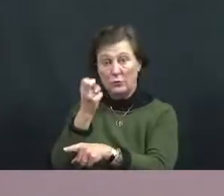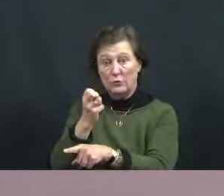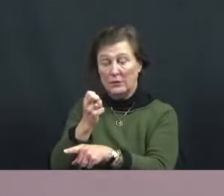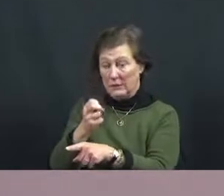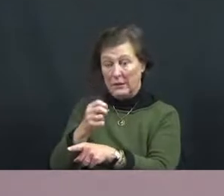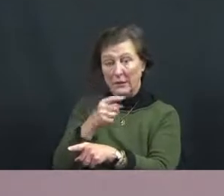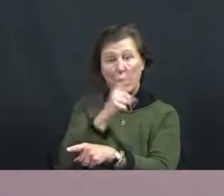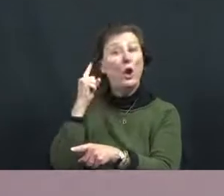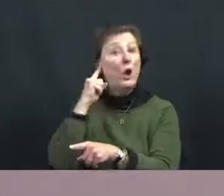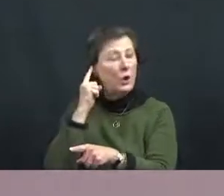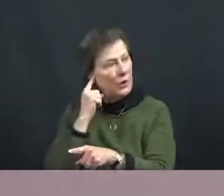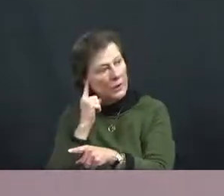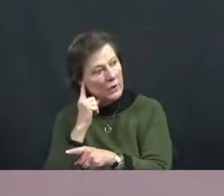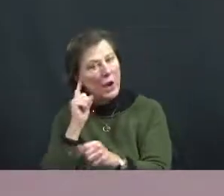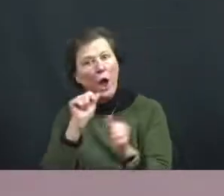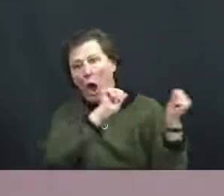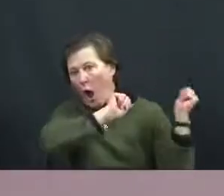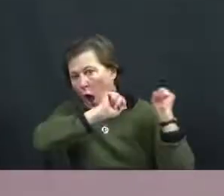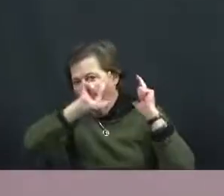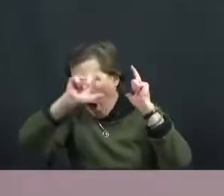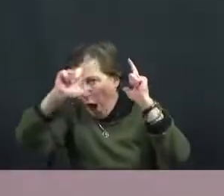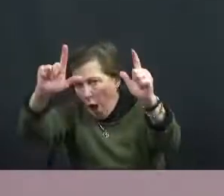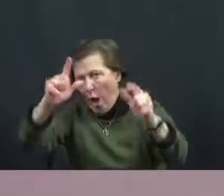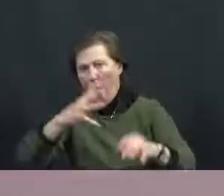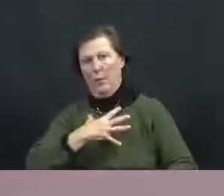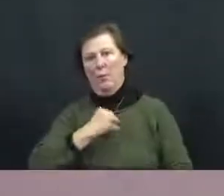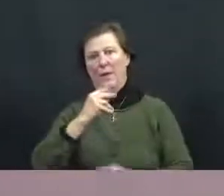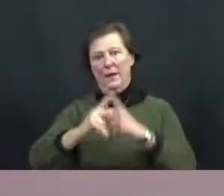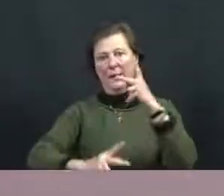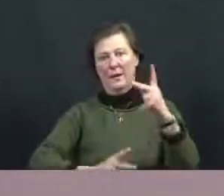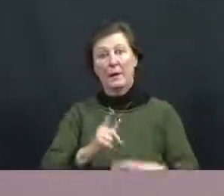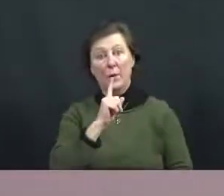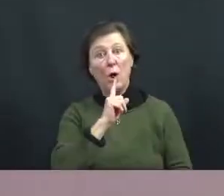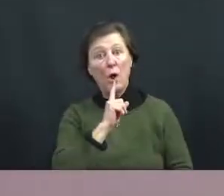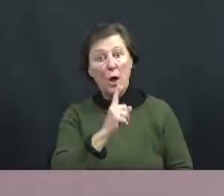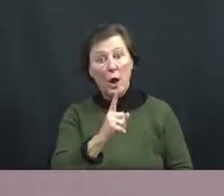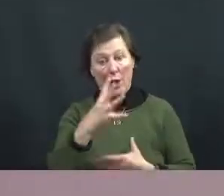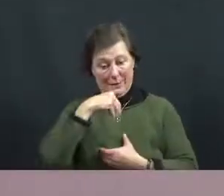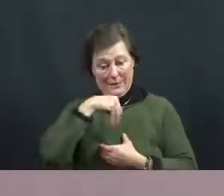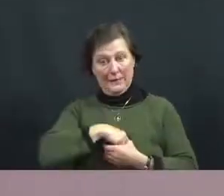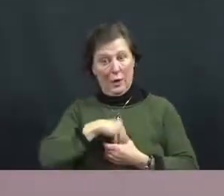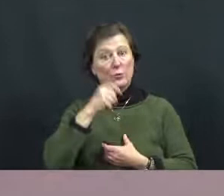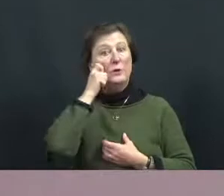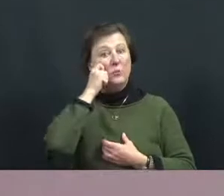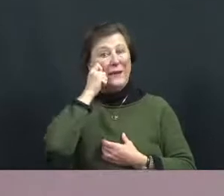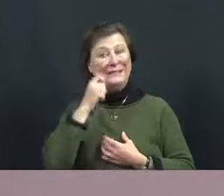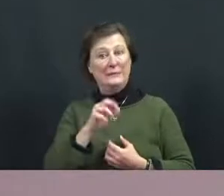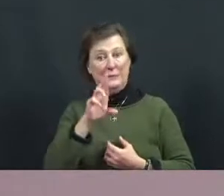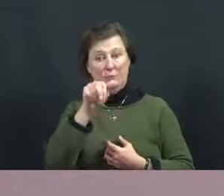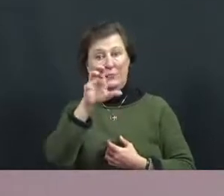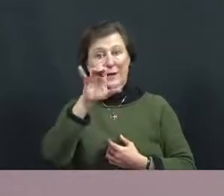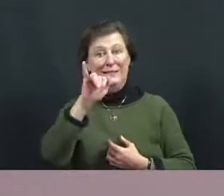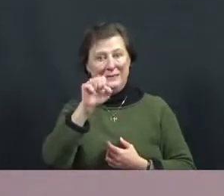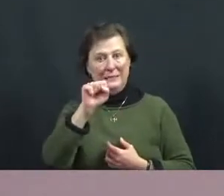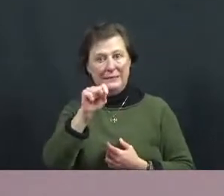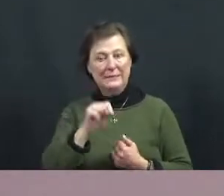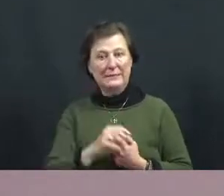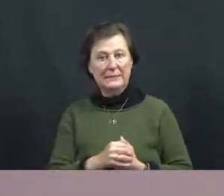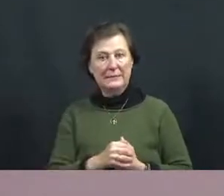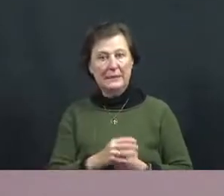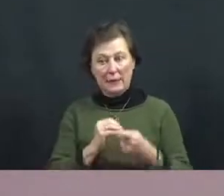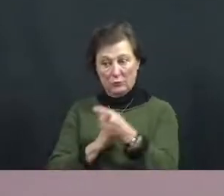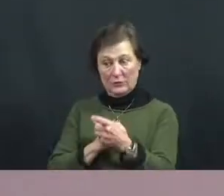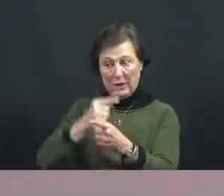people, no exceptions, all white people are inherently racist, and that she, a